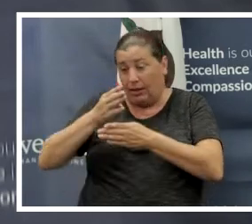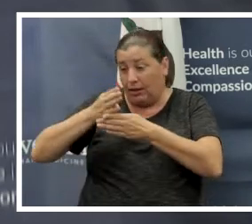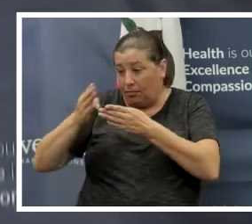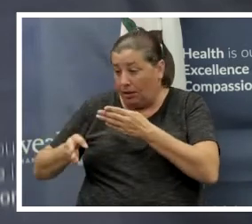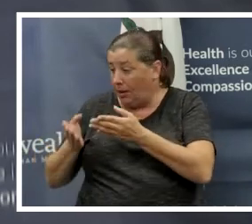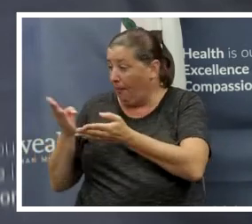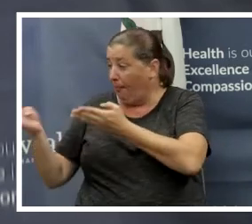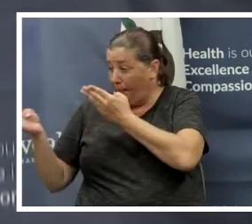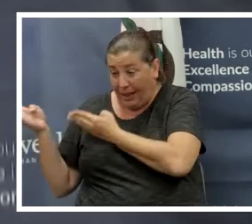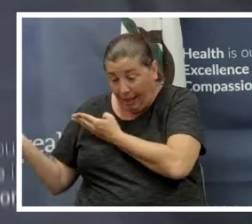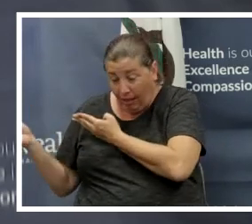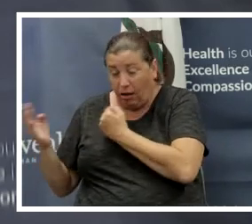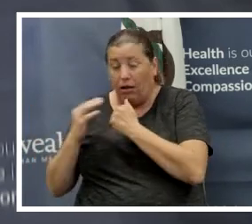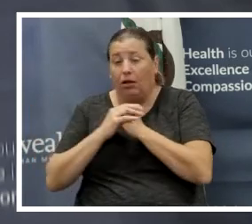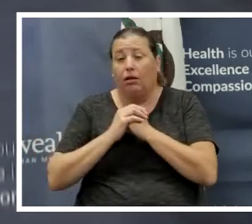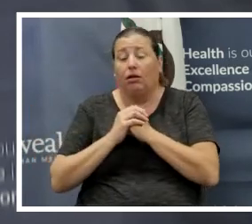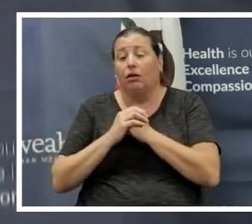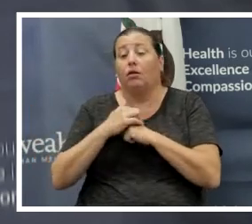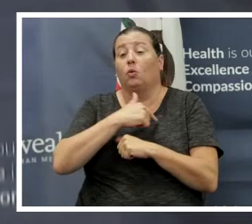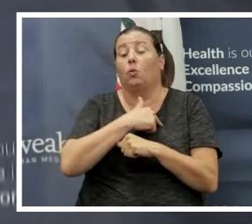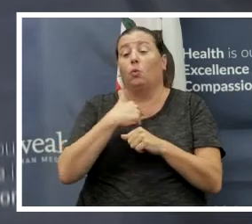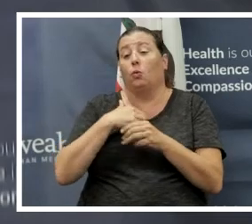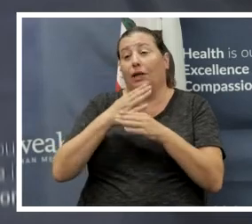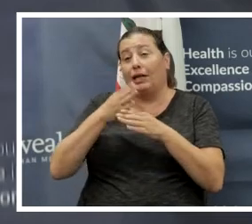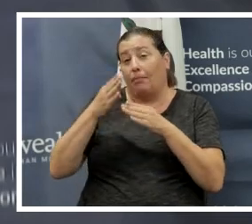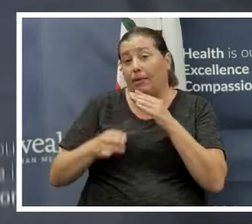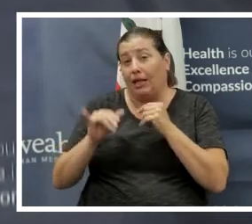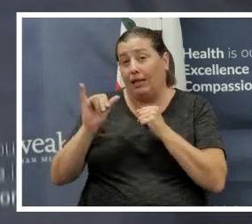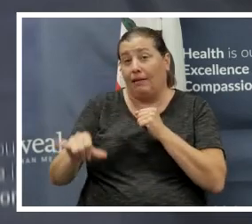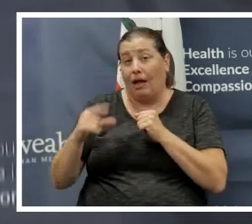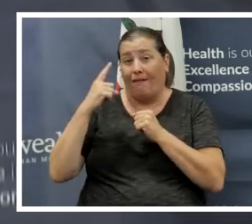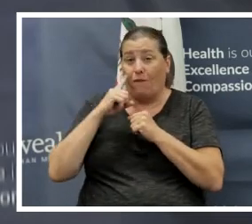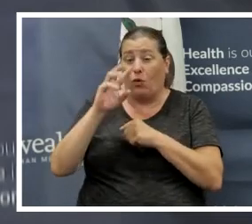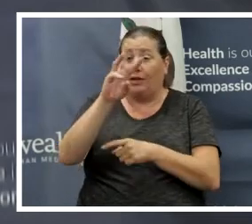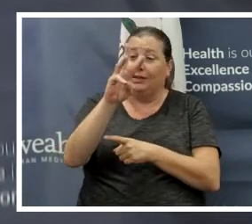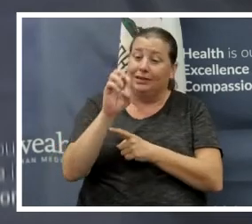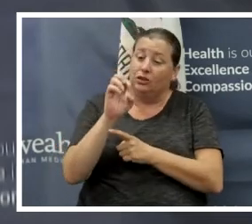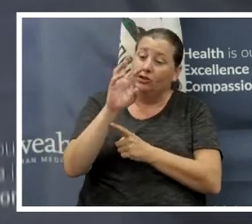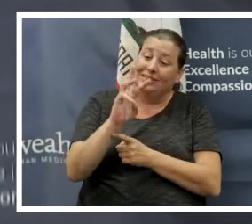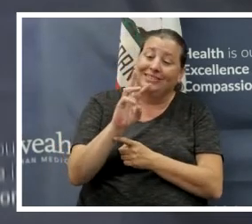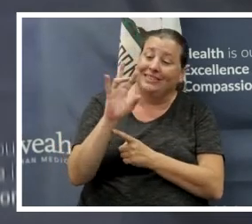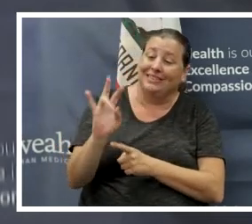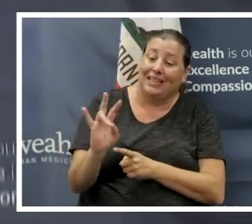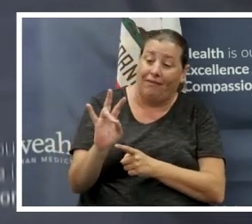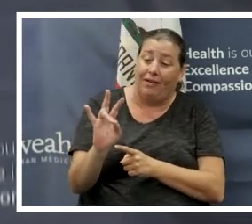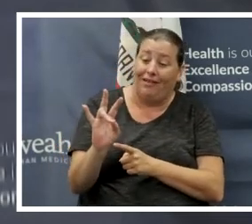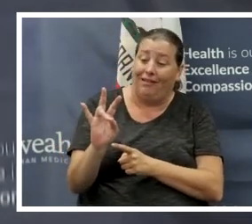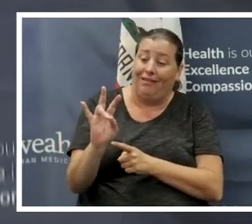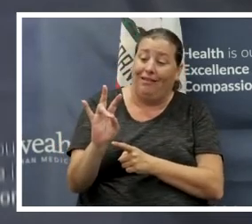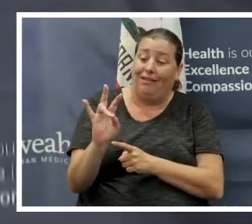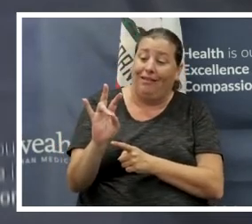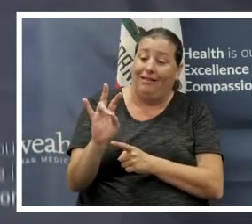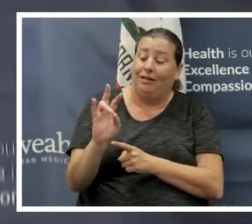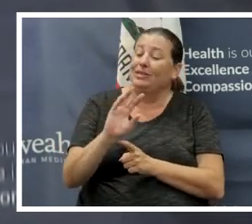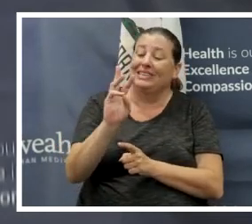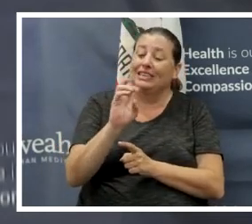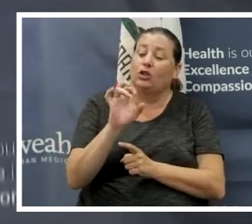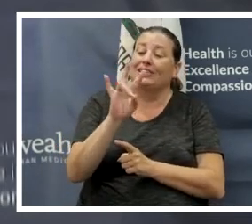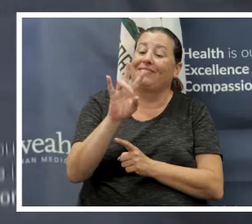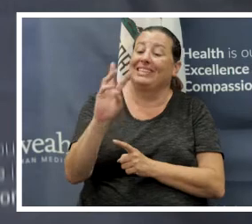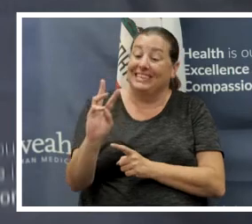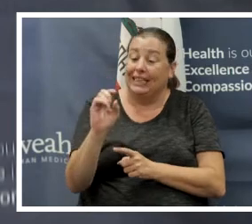various payers. We've completed that process for 676 of those 904